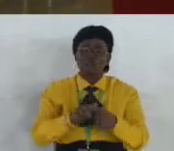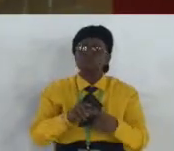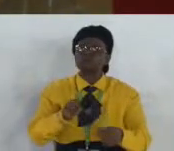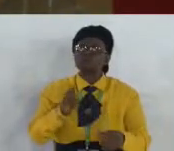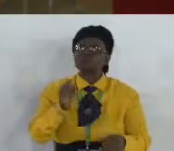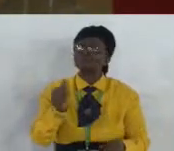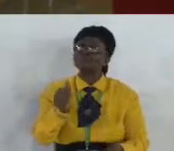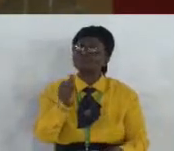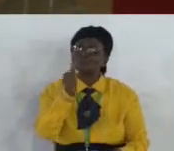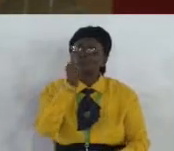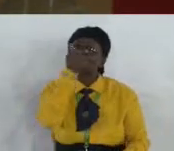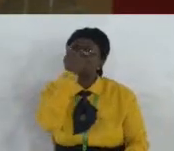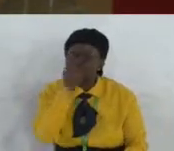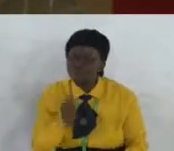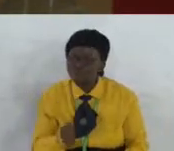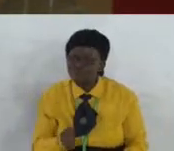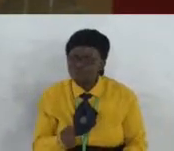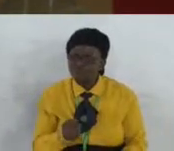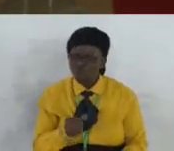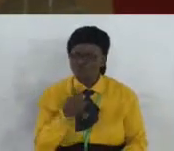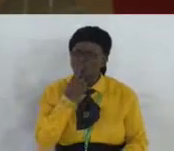trying to shout.